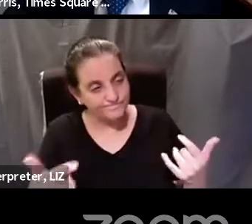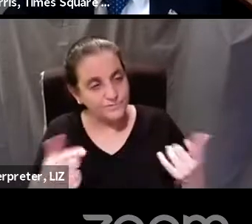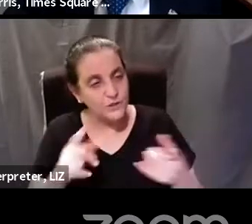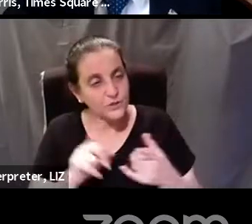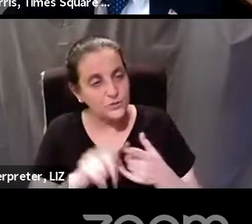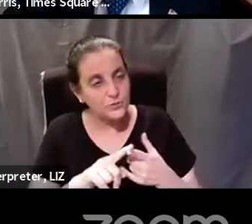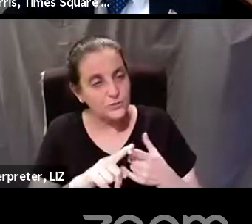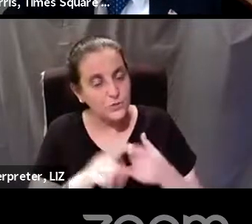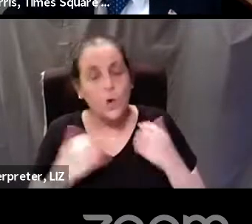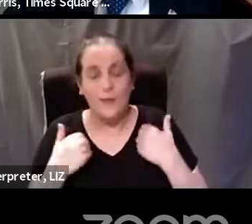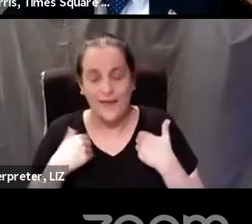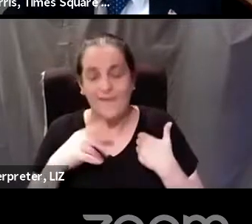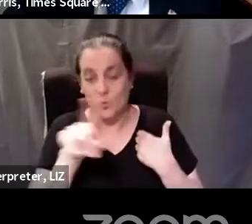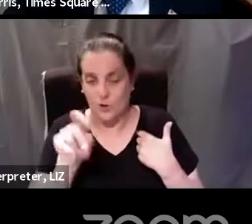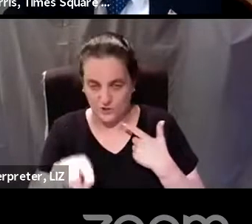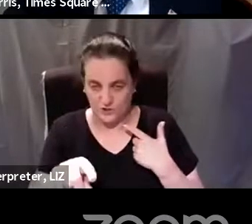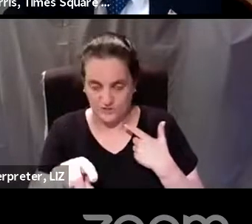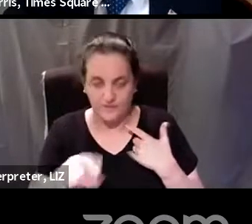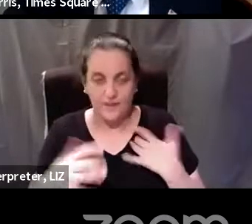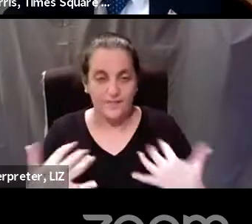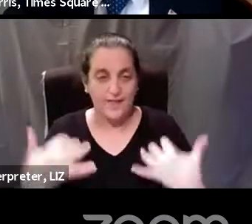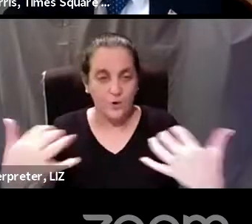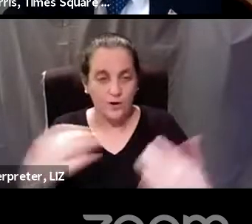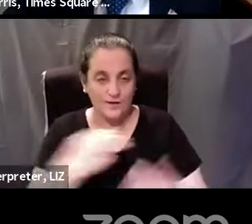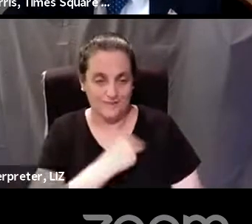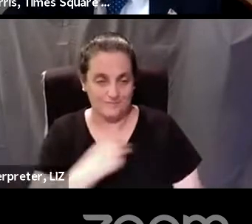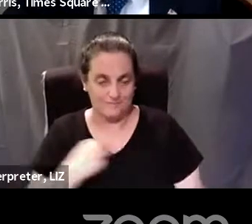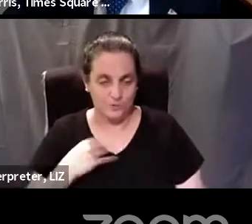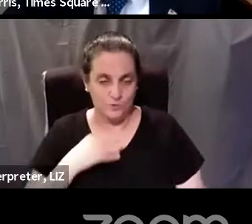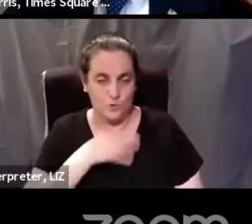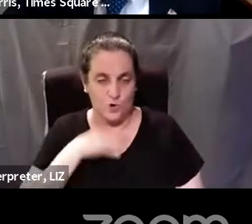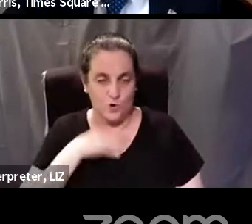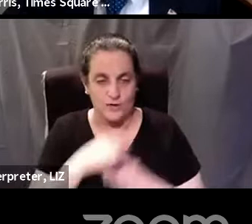that so audience members were